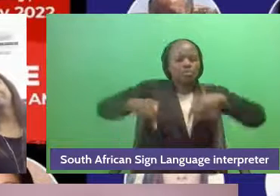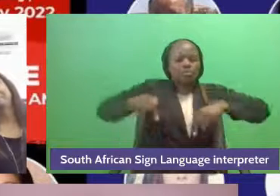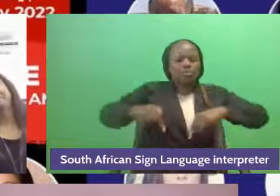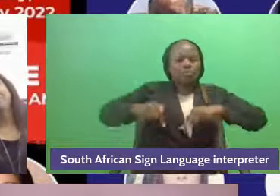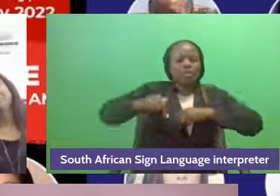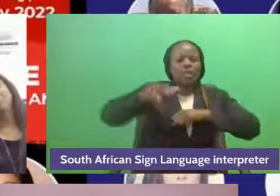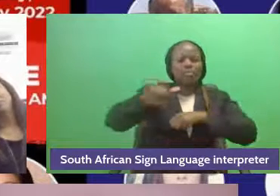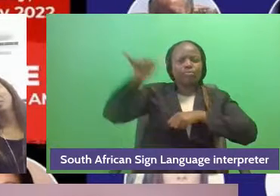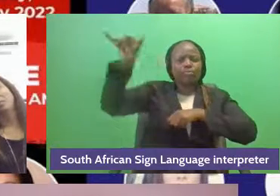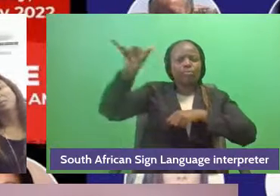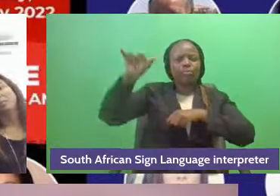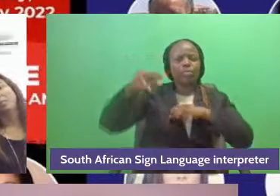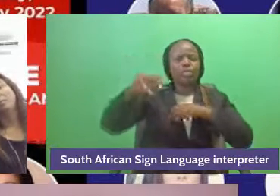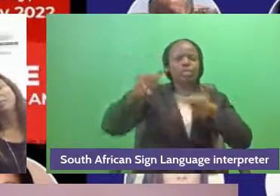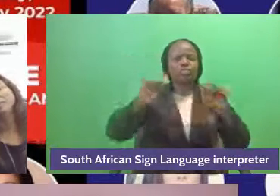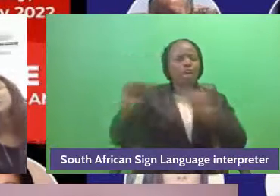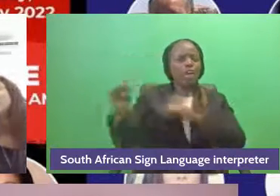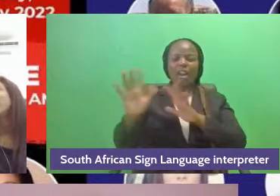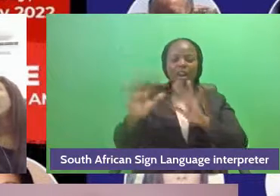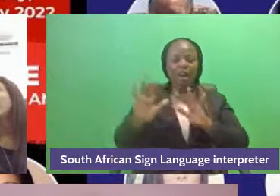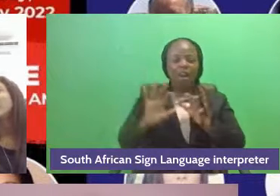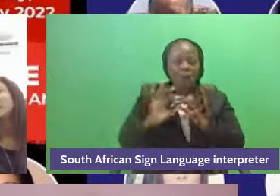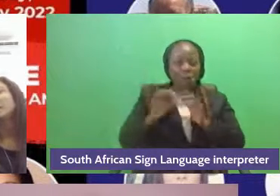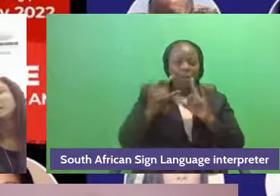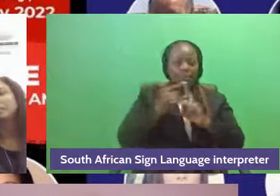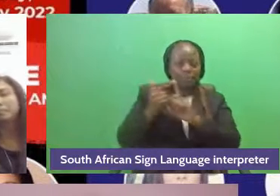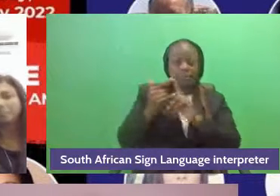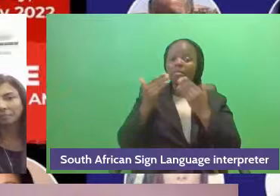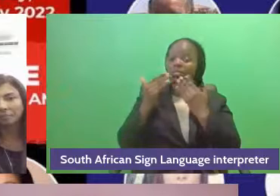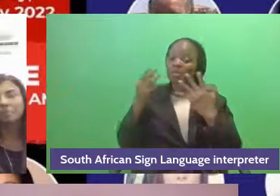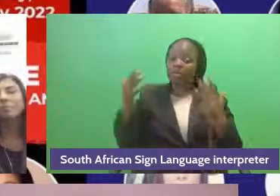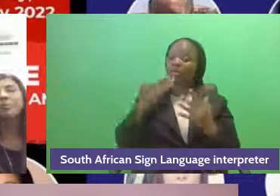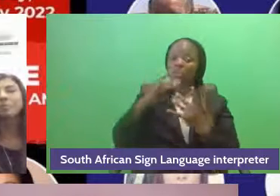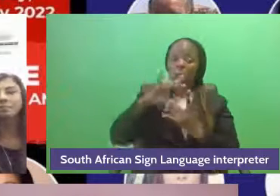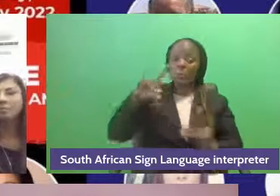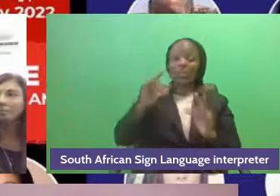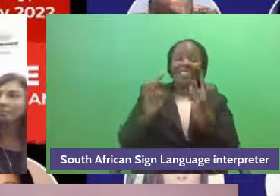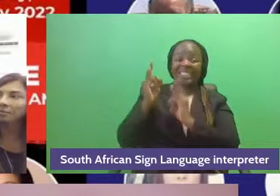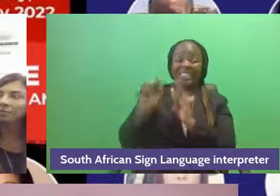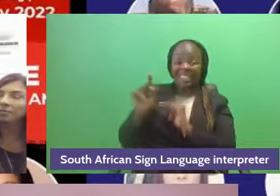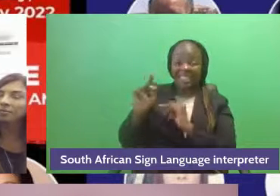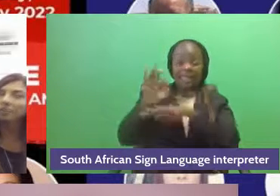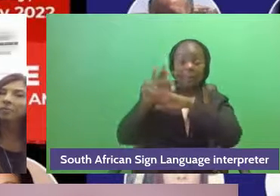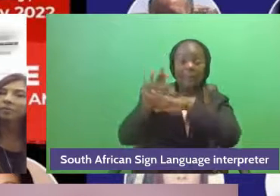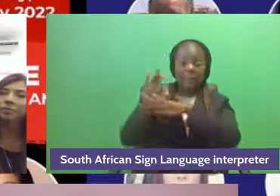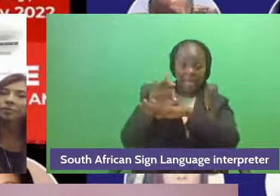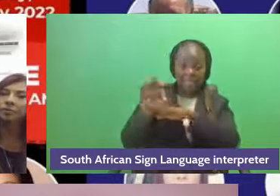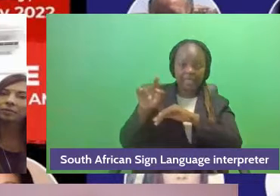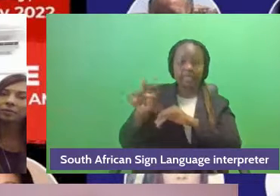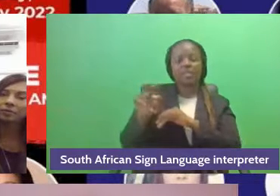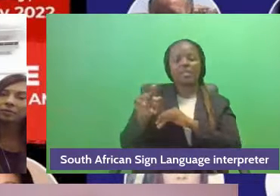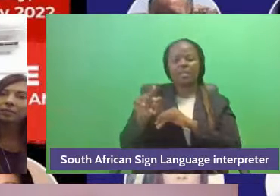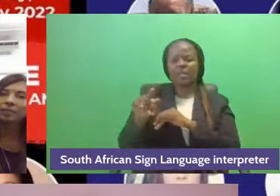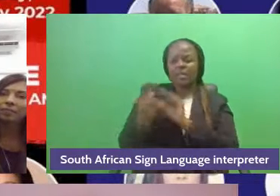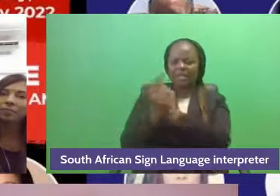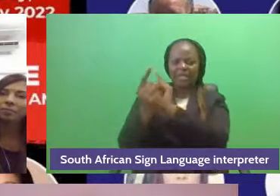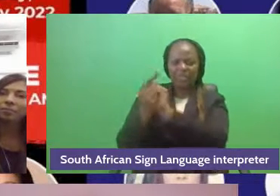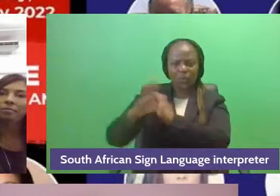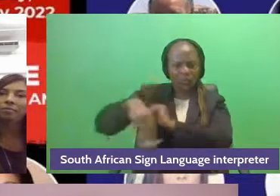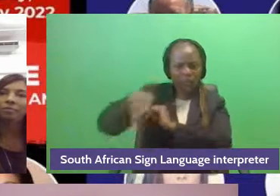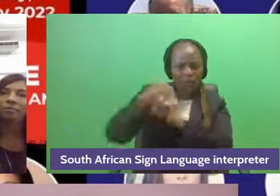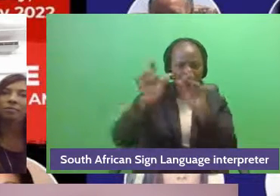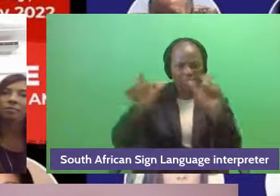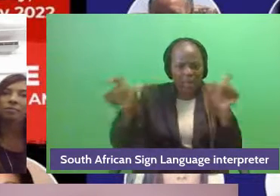etc. So thank you so much, Soul City, for this initiative, and to all the panelists. It was lovely to meet you,